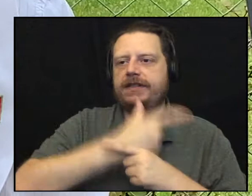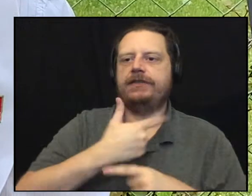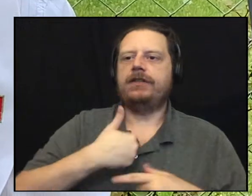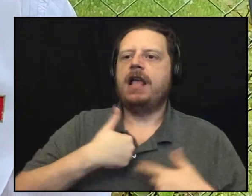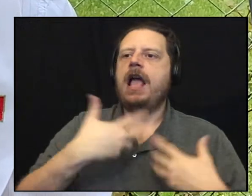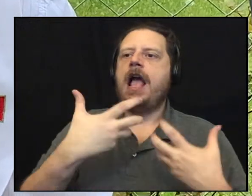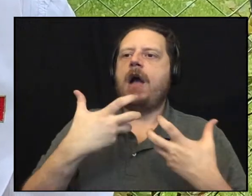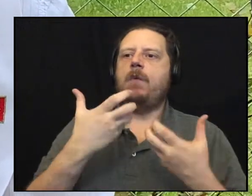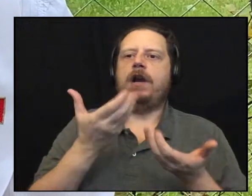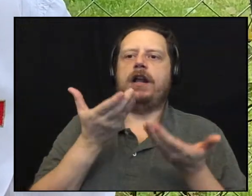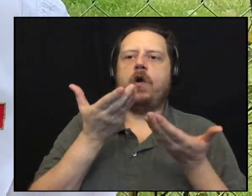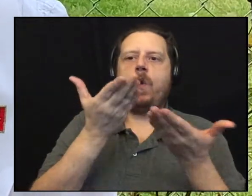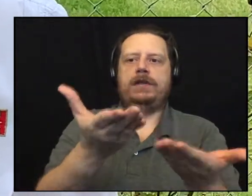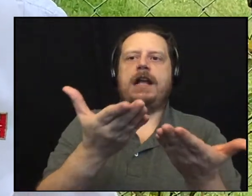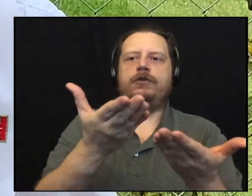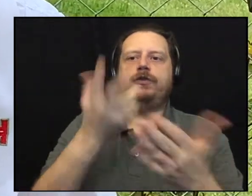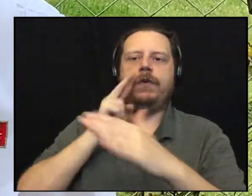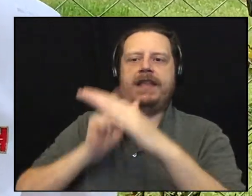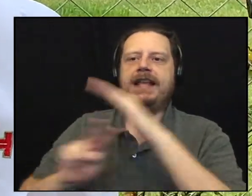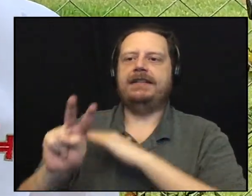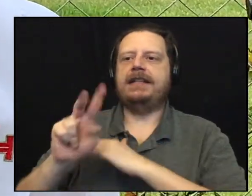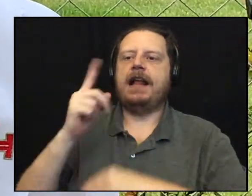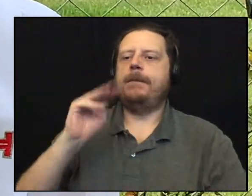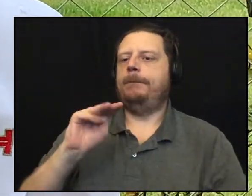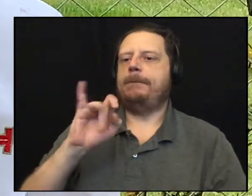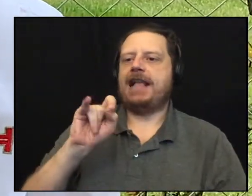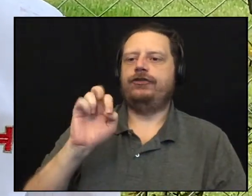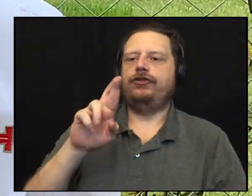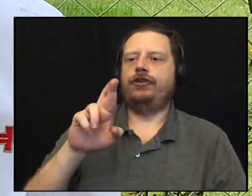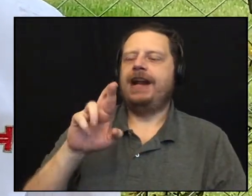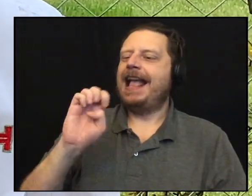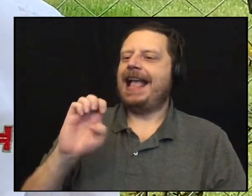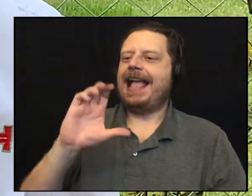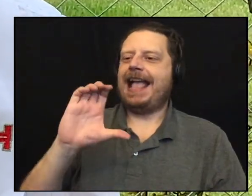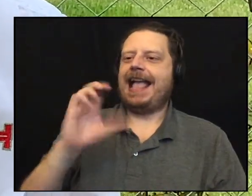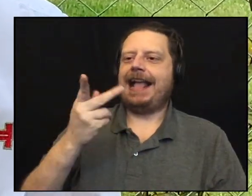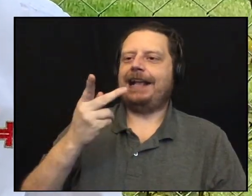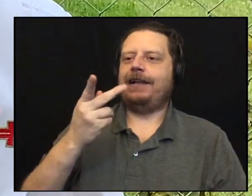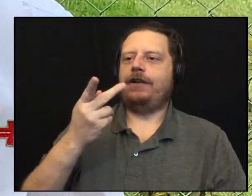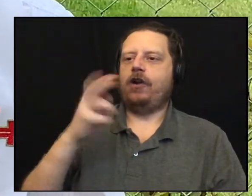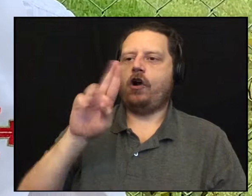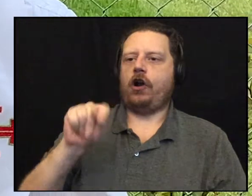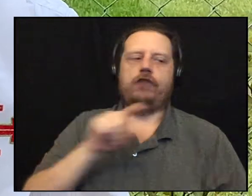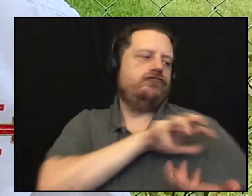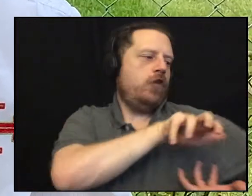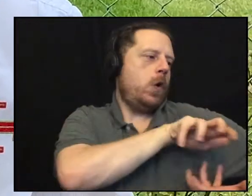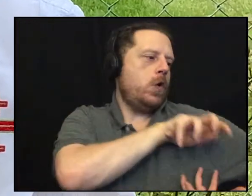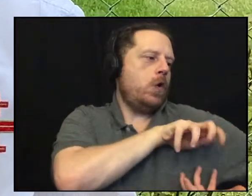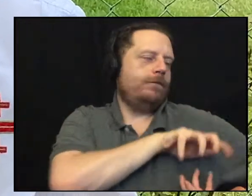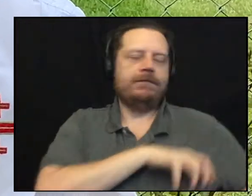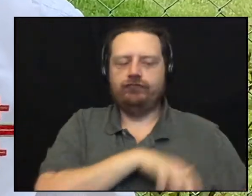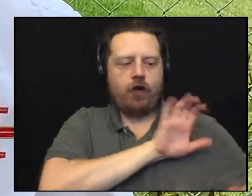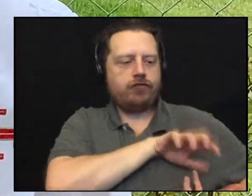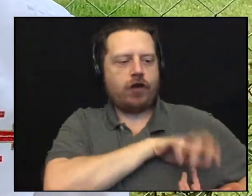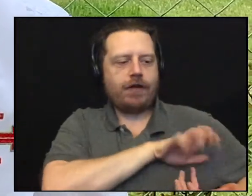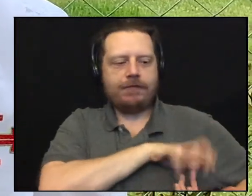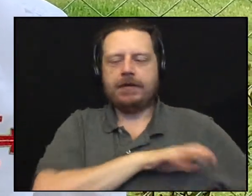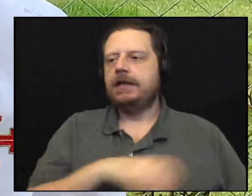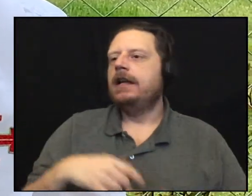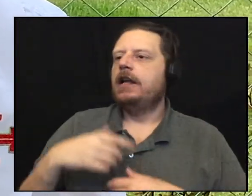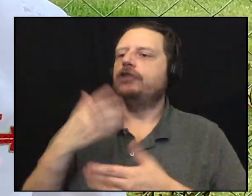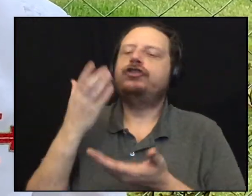to you the insights of Meister Eckhart, who even a small experience